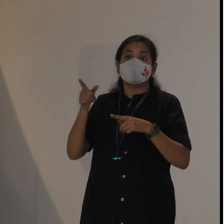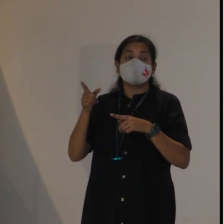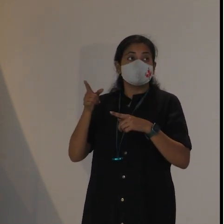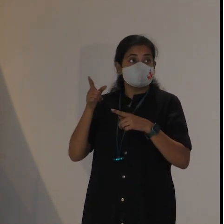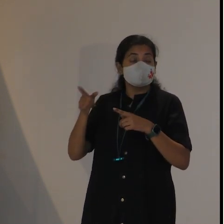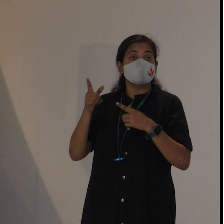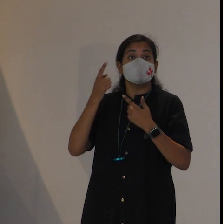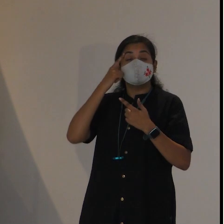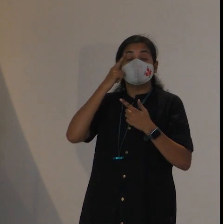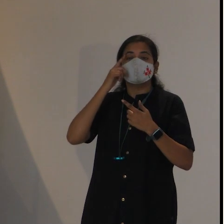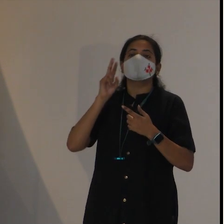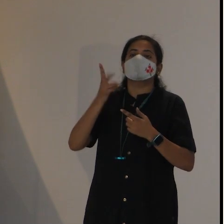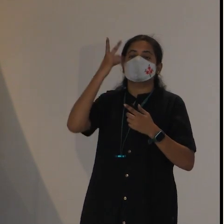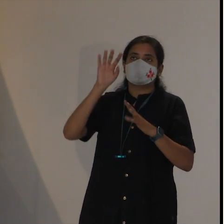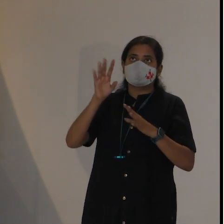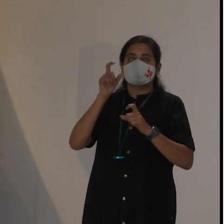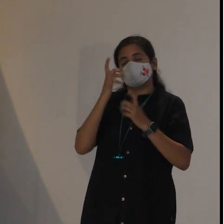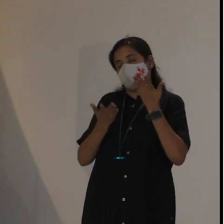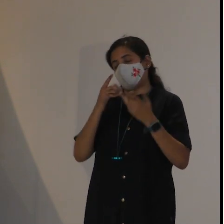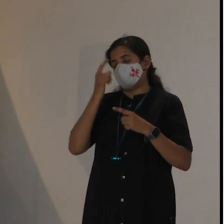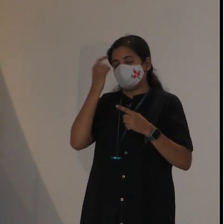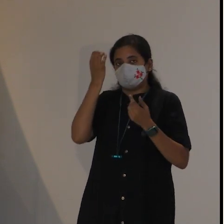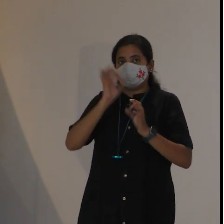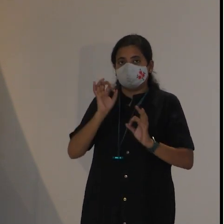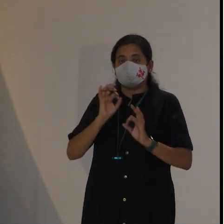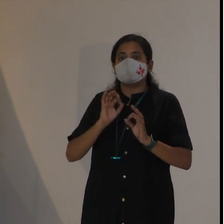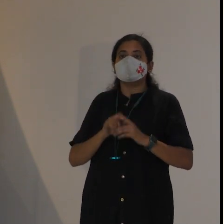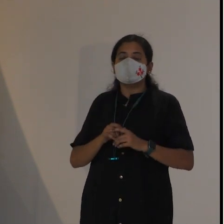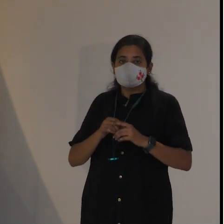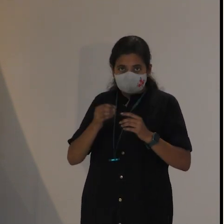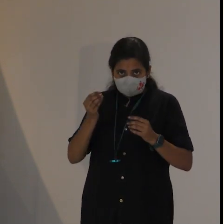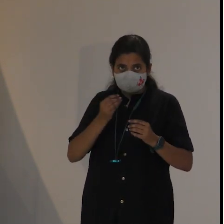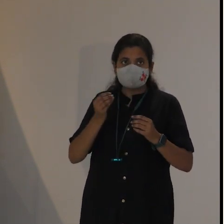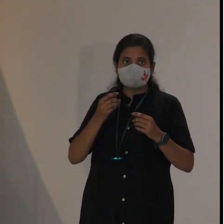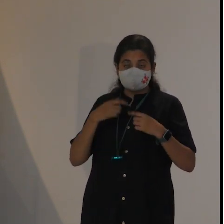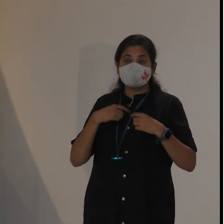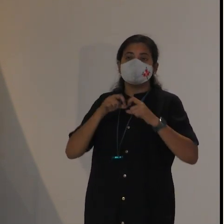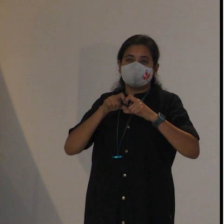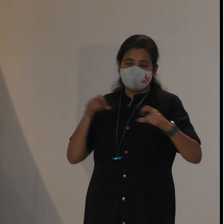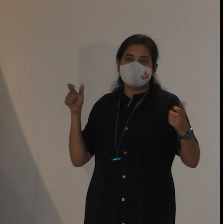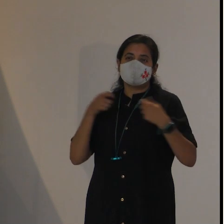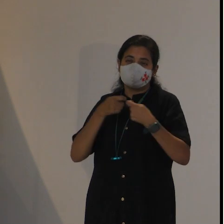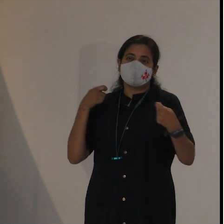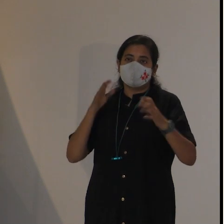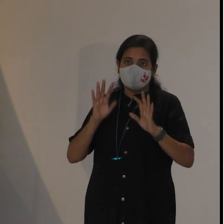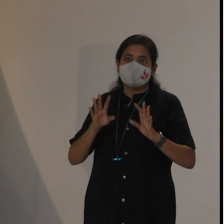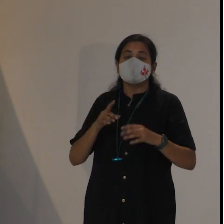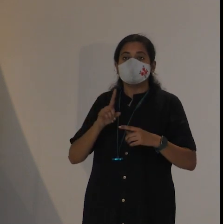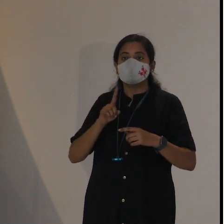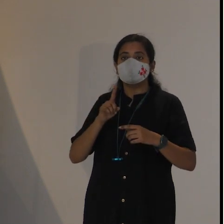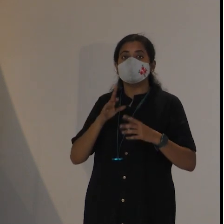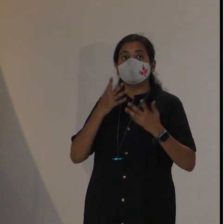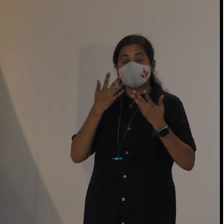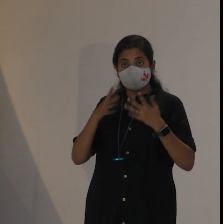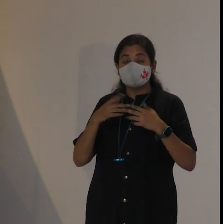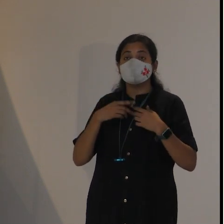necessarily thinking that there may be people who don't understand this, right? I also come from an academic space, so my sentences are longer and convoluted, right? Because if I can't make sense,